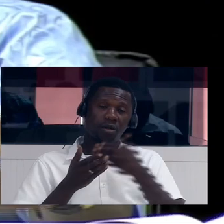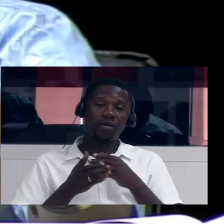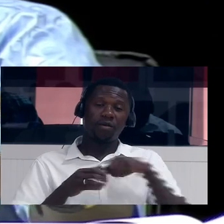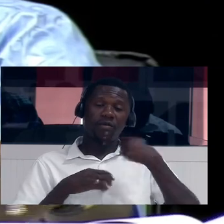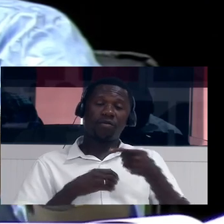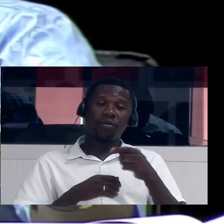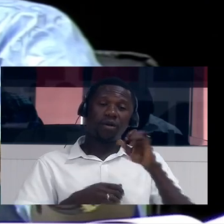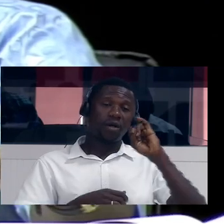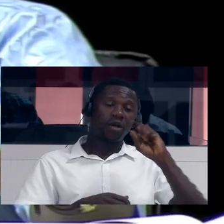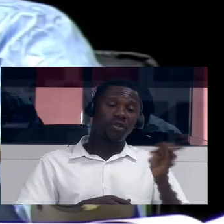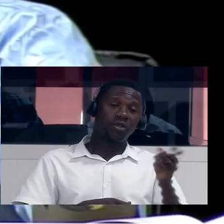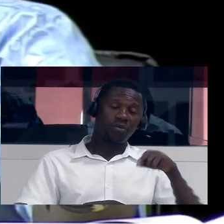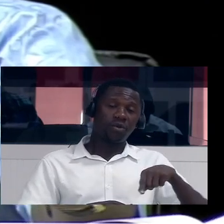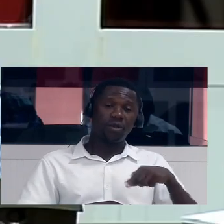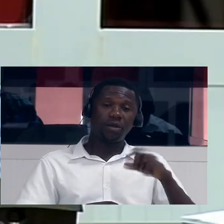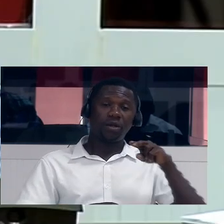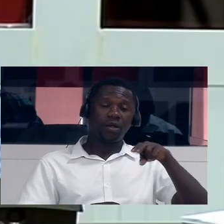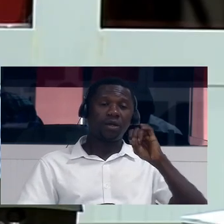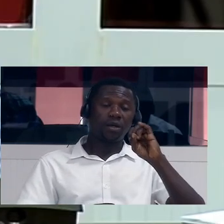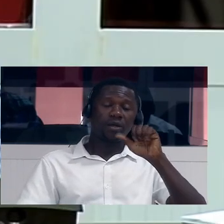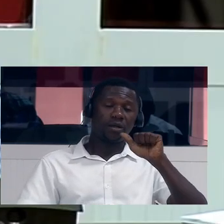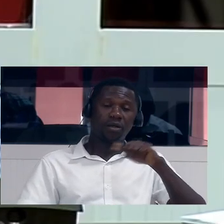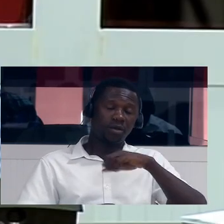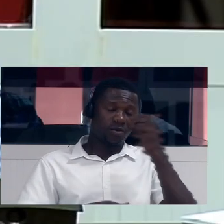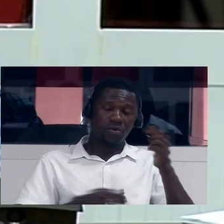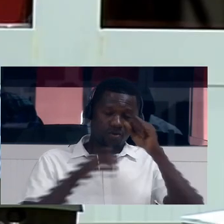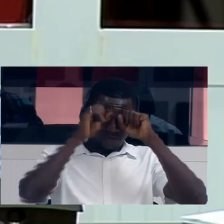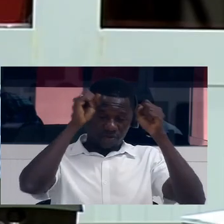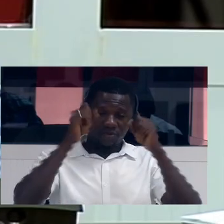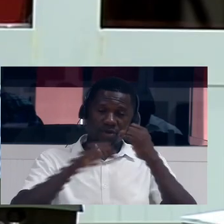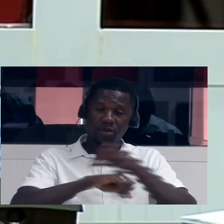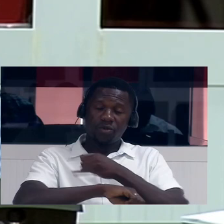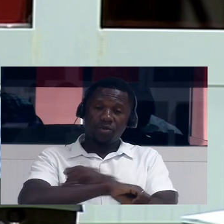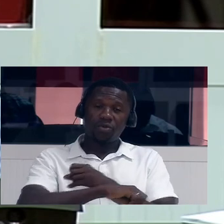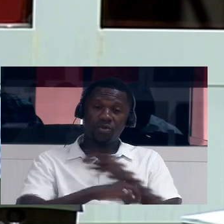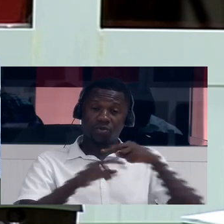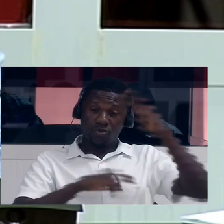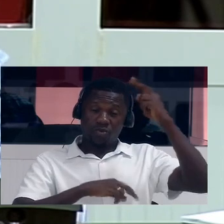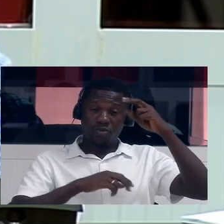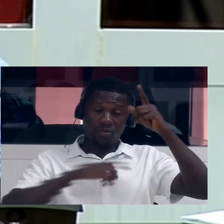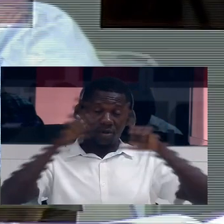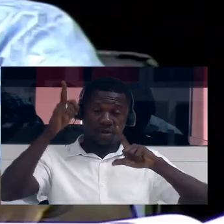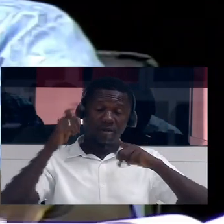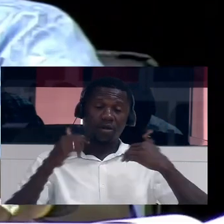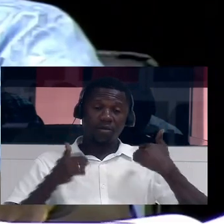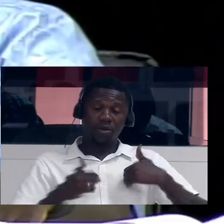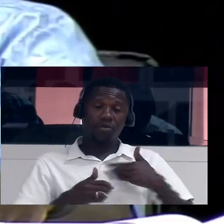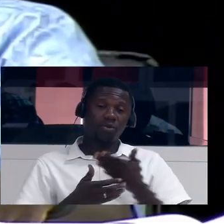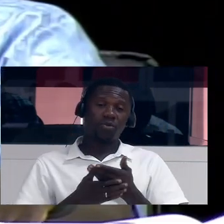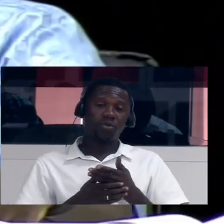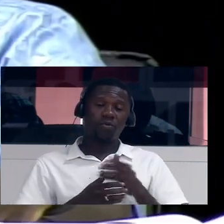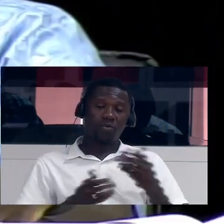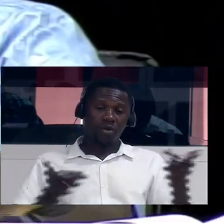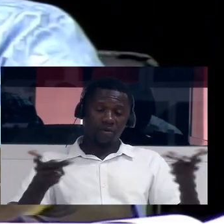NIA, and many other government institutions' top-ranking officials. We were invited to the office of the principal of the